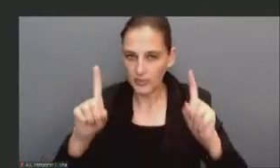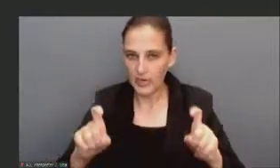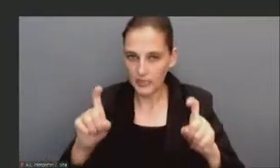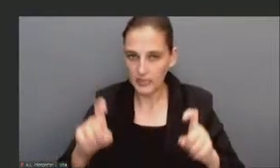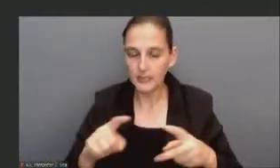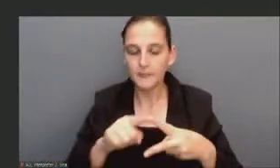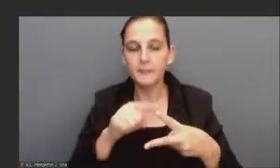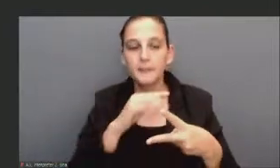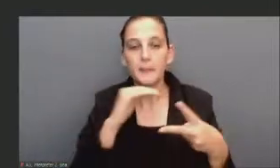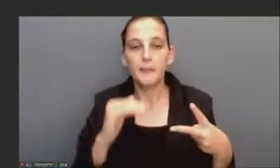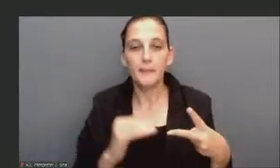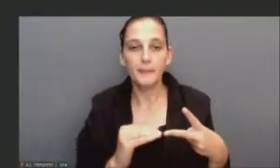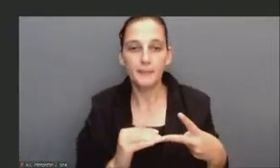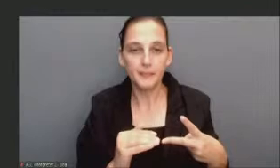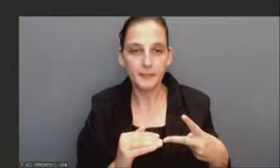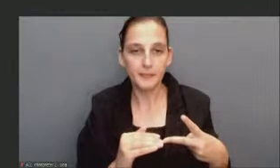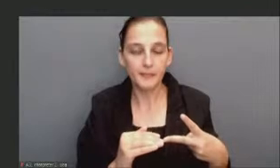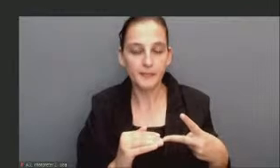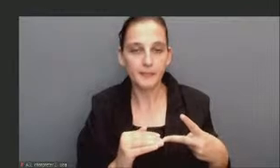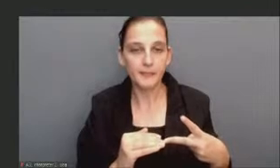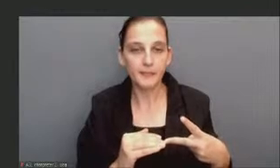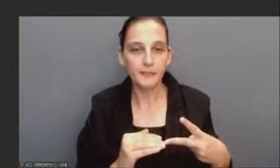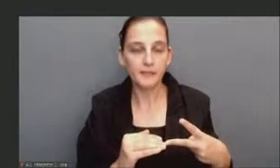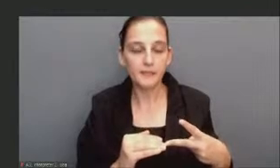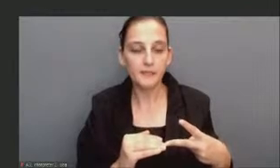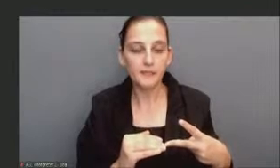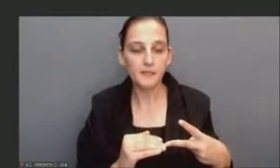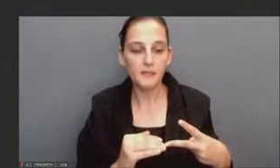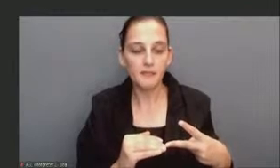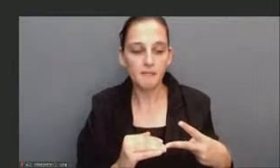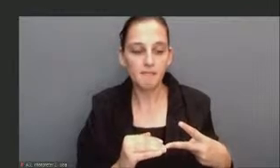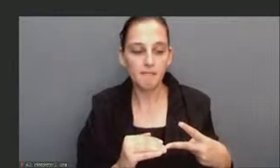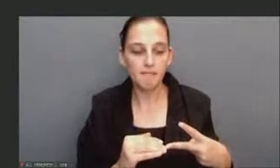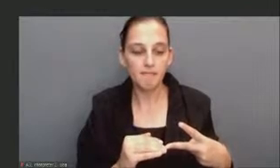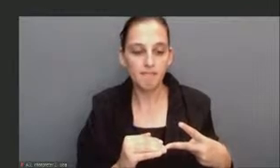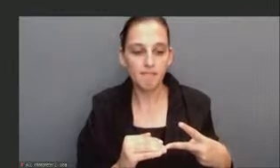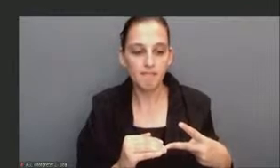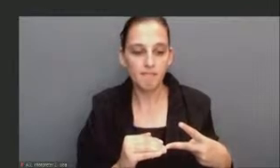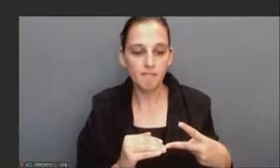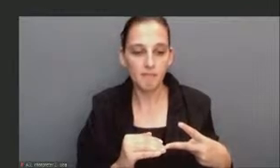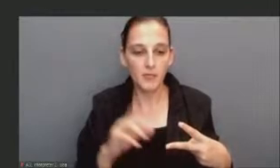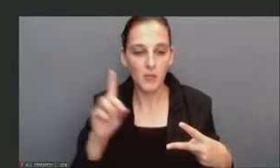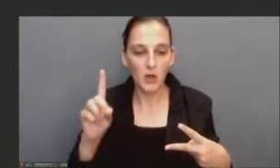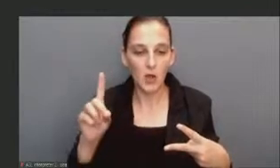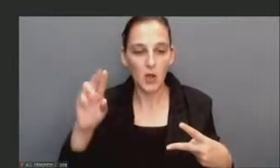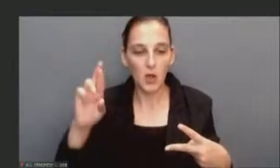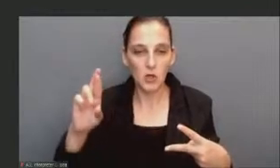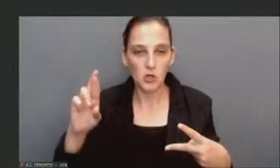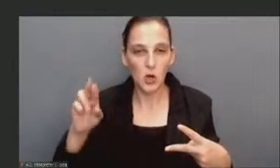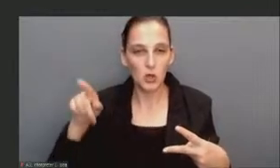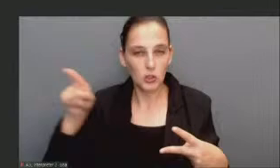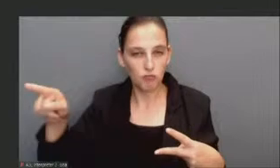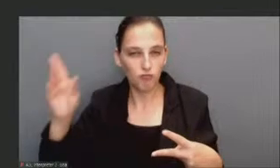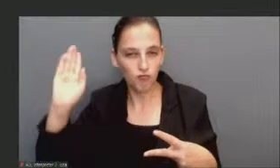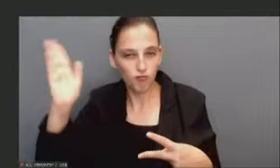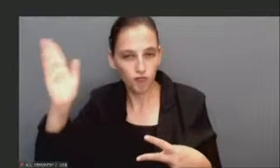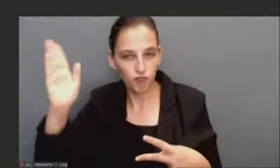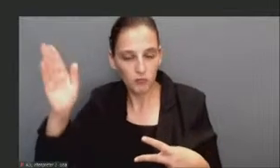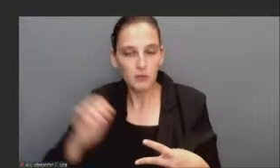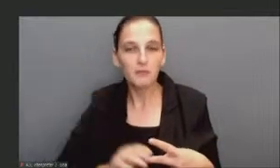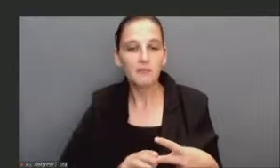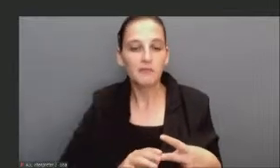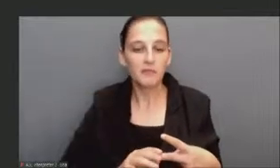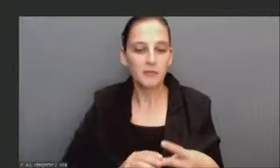the second issue is earlier, particularly after Dr. Gage spoke, there was some discussion of